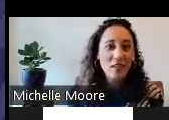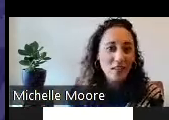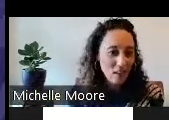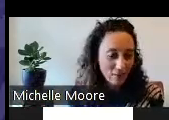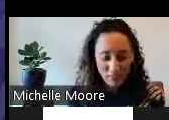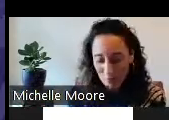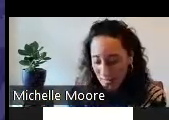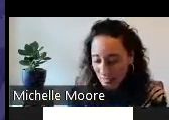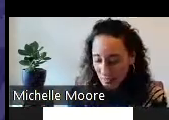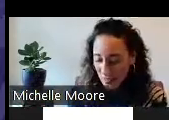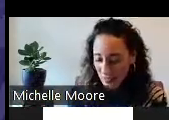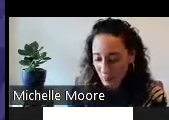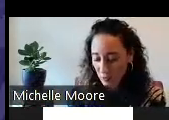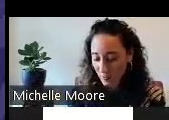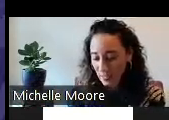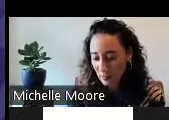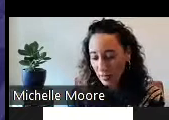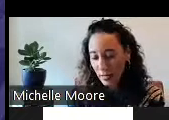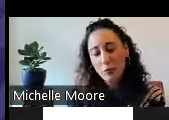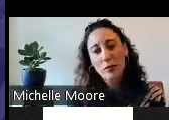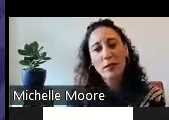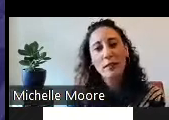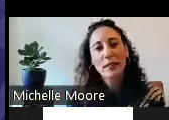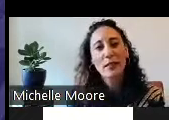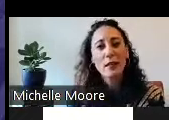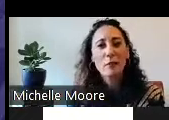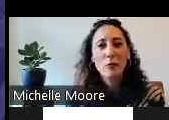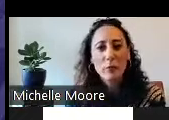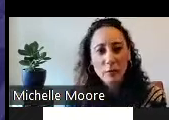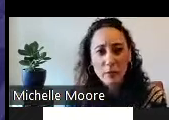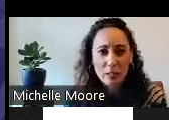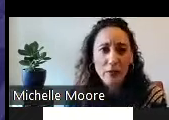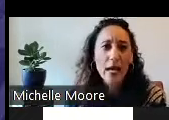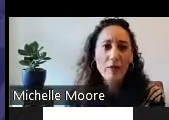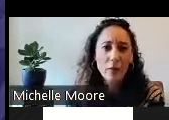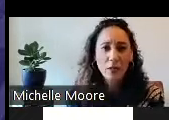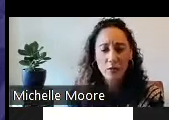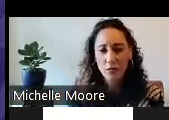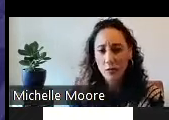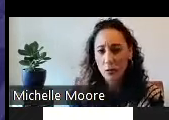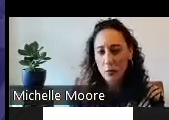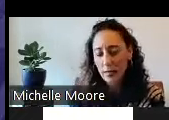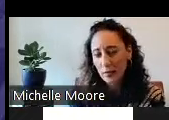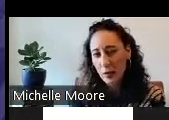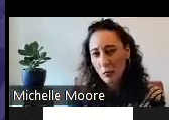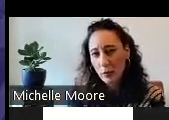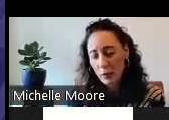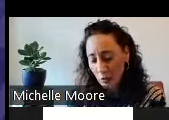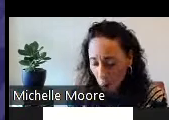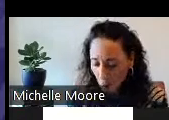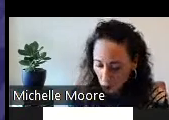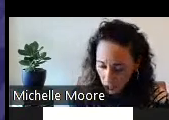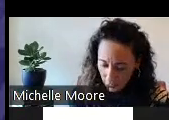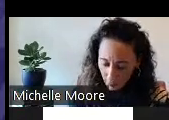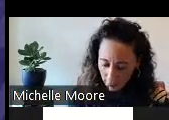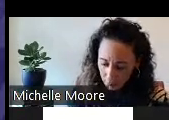are live. So just asking for your grace with that. And also sending my warmest wishes for everybody on this call as the